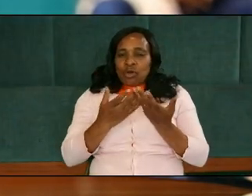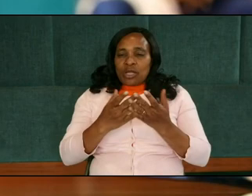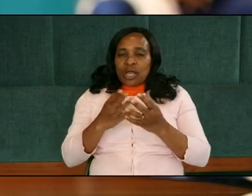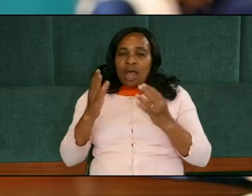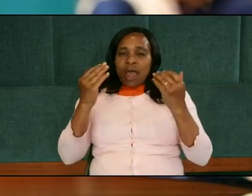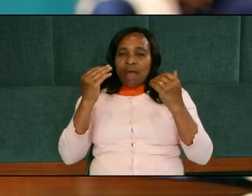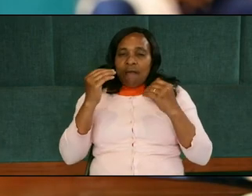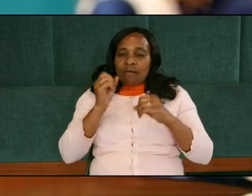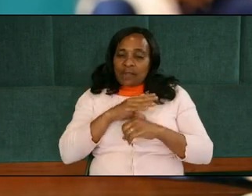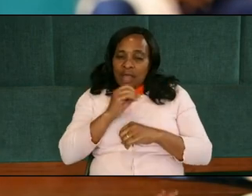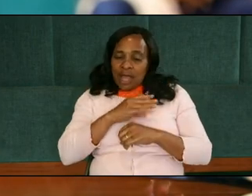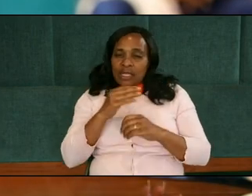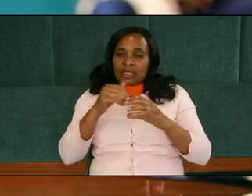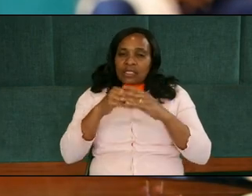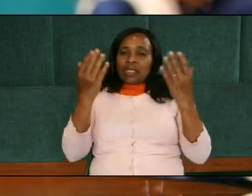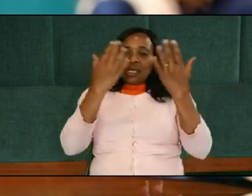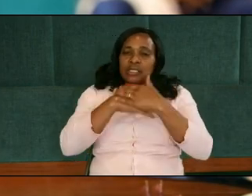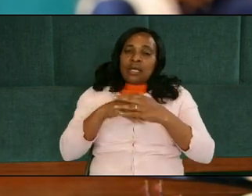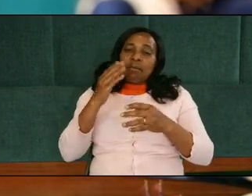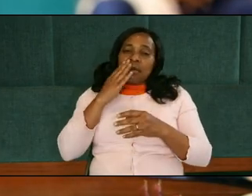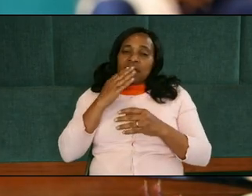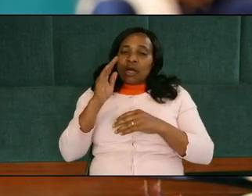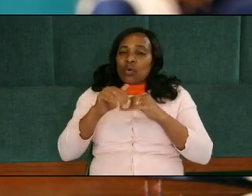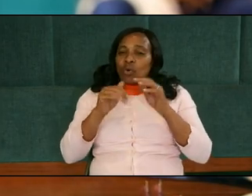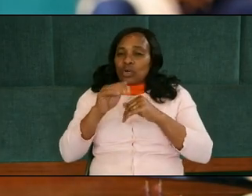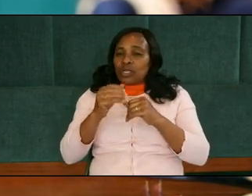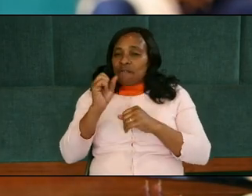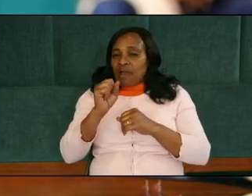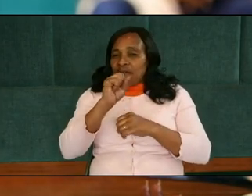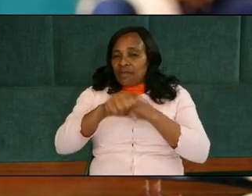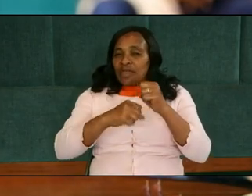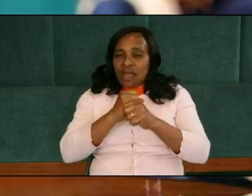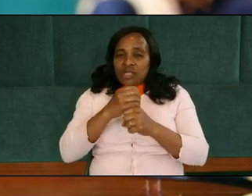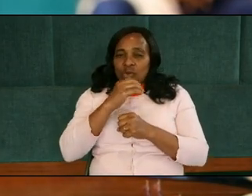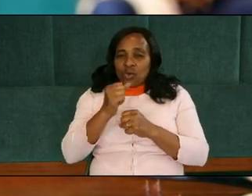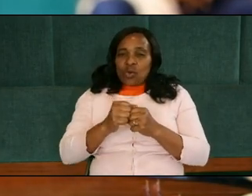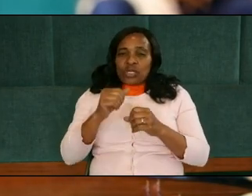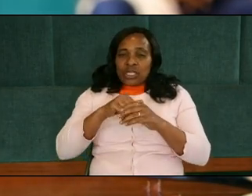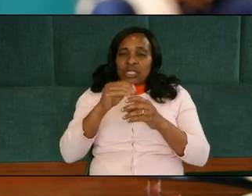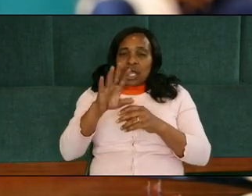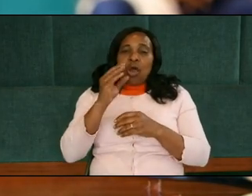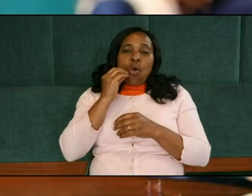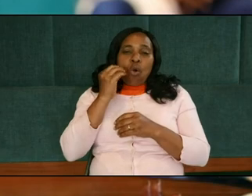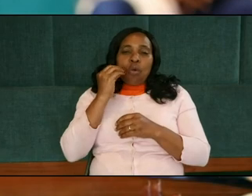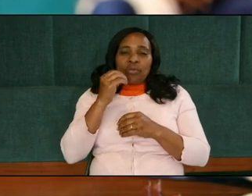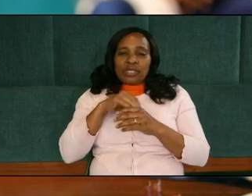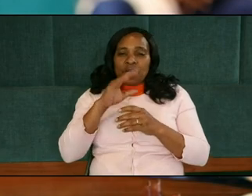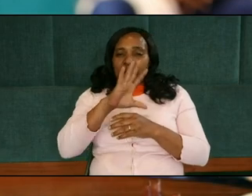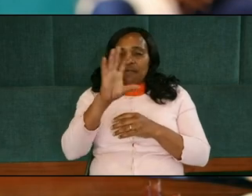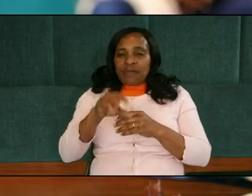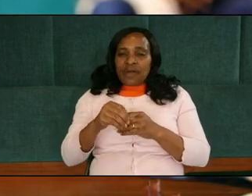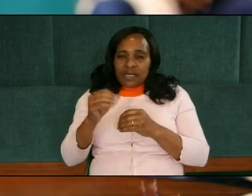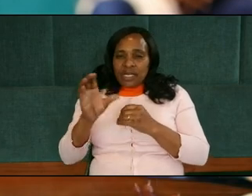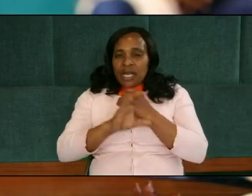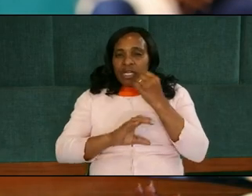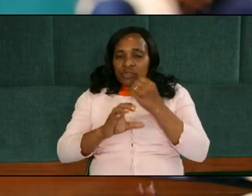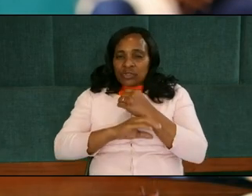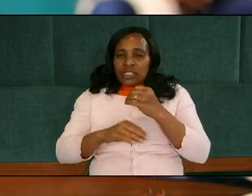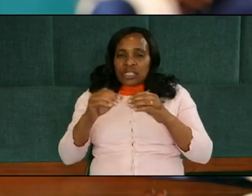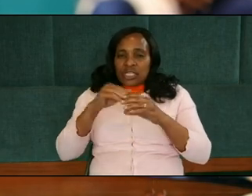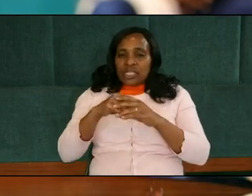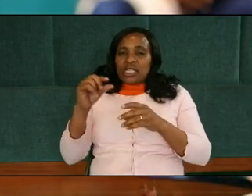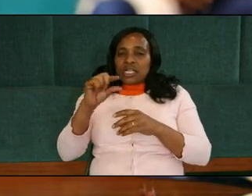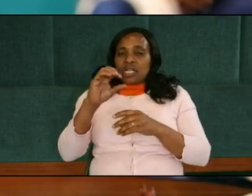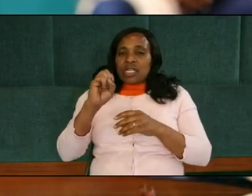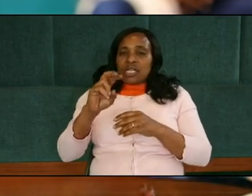Night. Mother called out to little five-year-old Adama in their home in the African country of Guinea. "It's time to